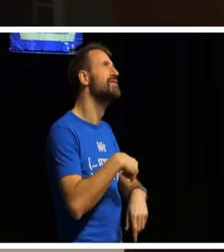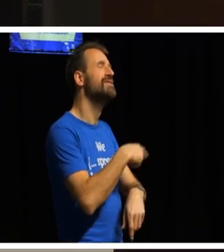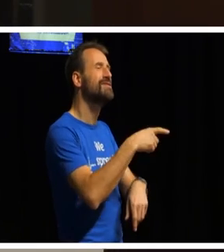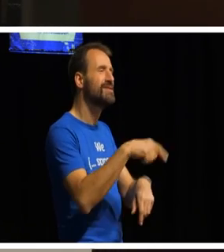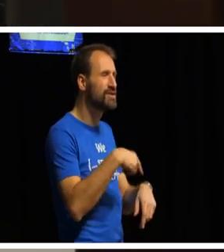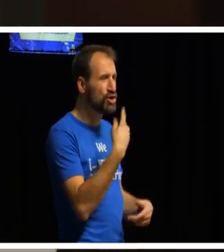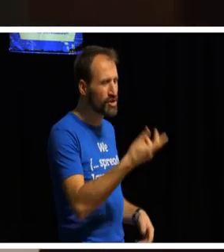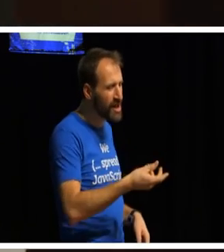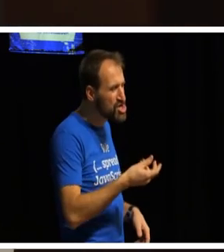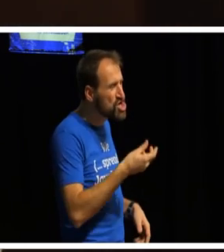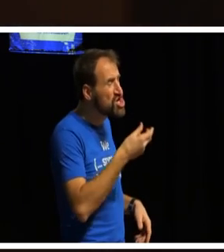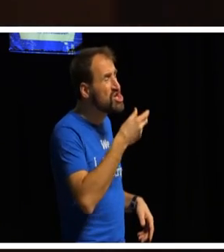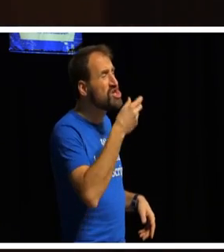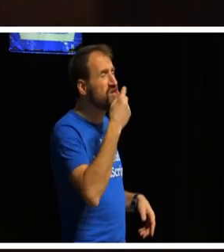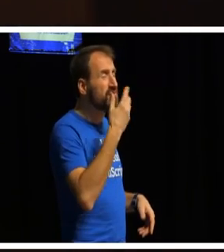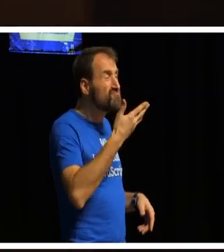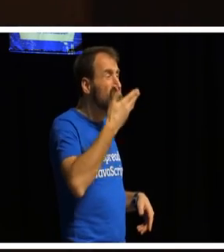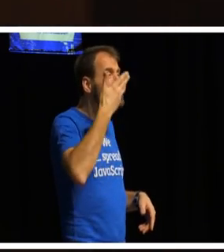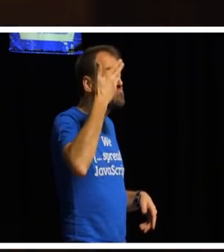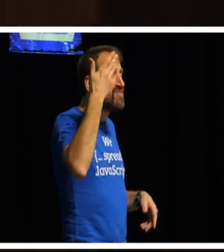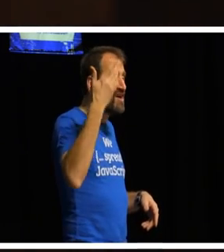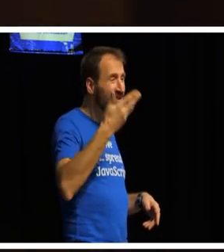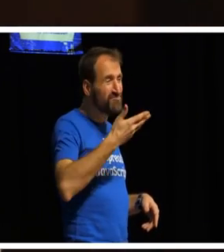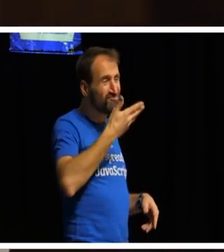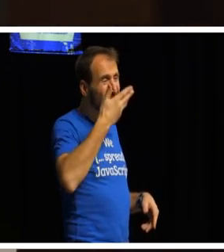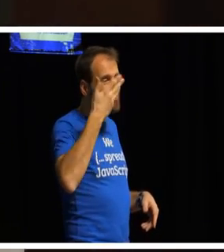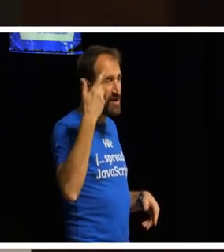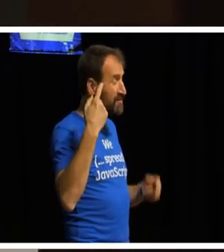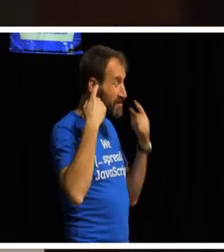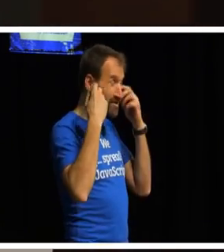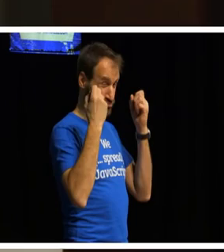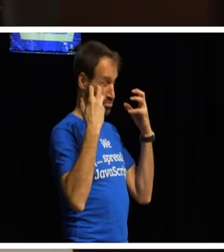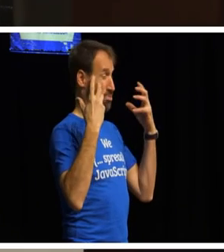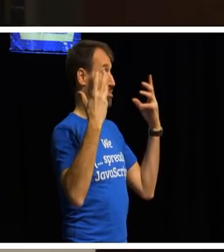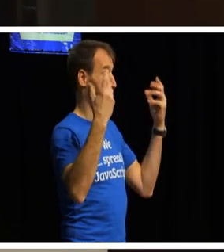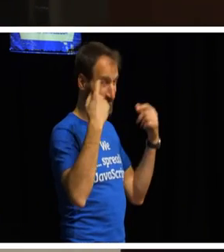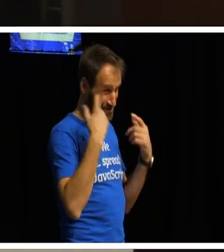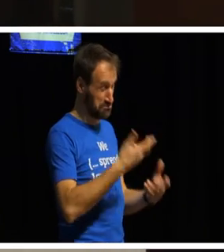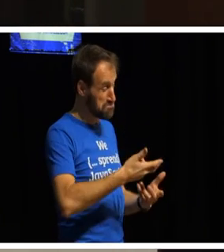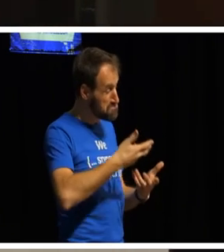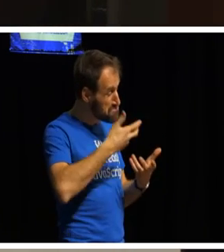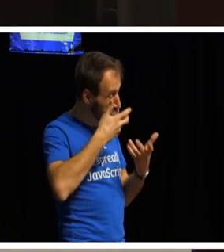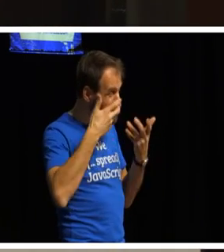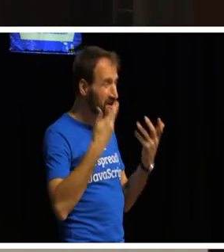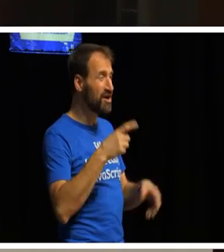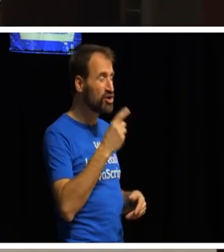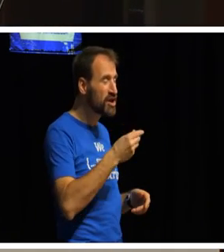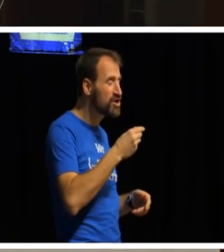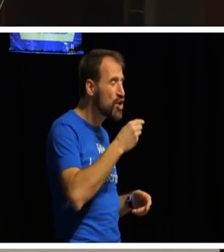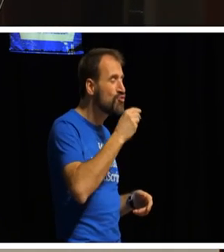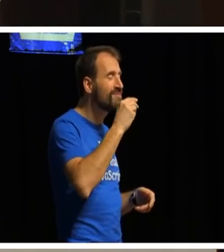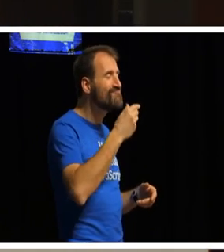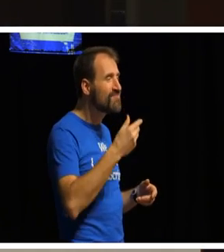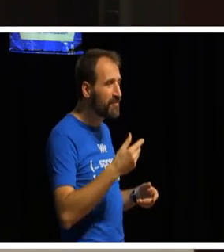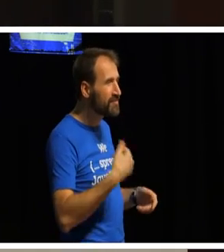huge sniff of it, like a huge sniff, like it kind of noise filled the air, And then he just took a little sip. And I watched this, and I was